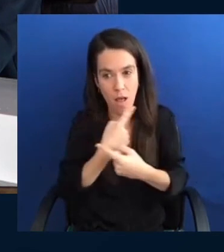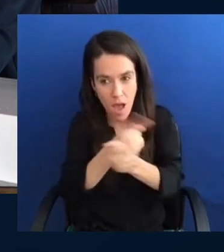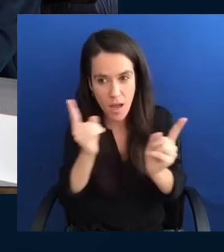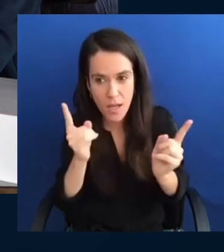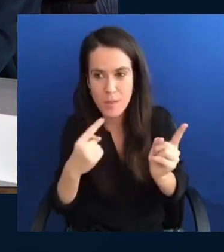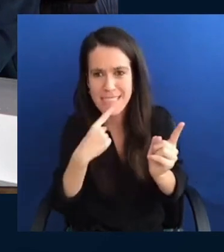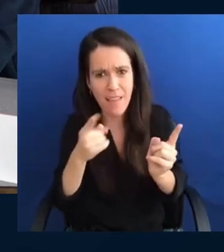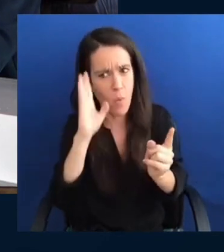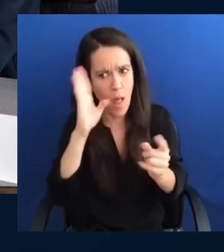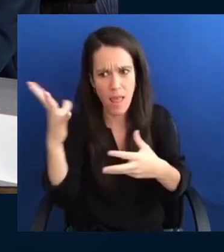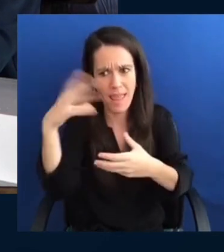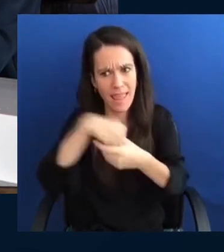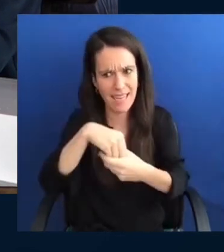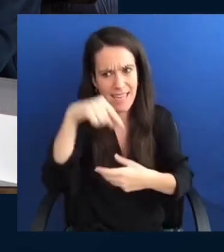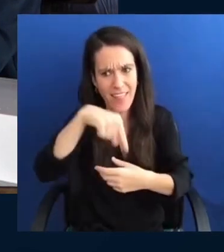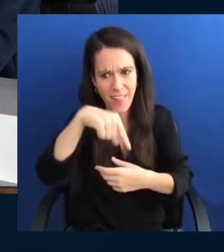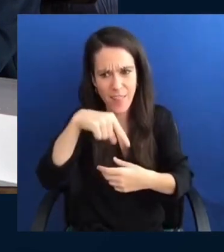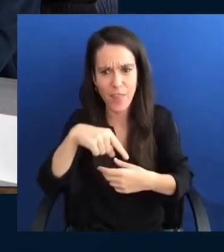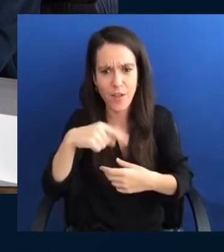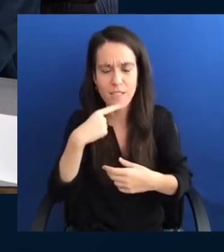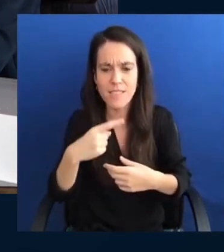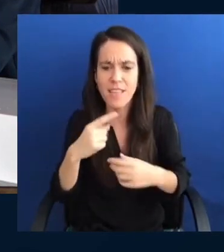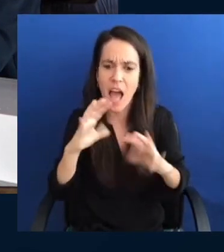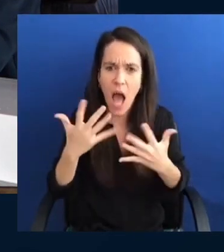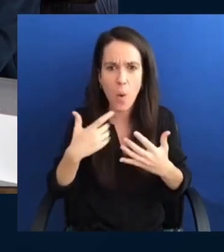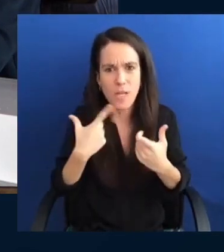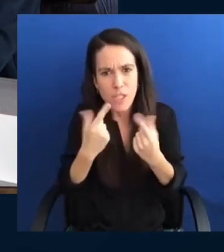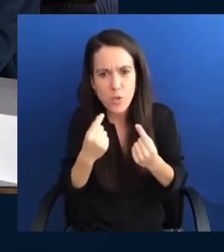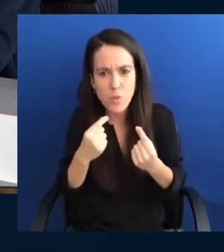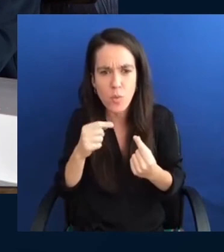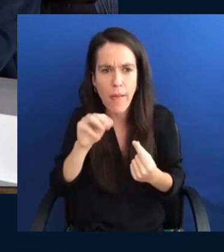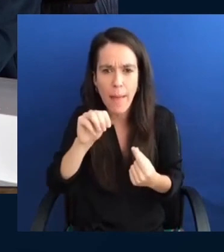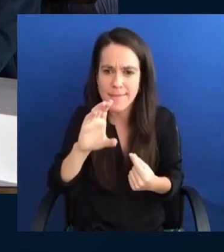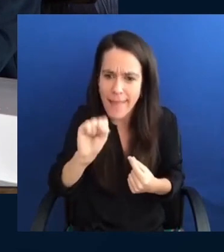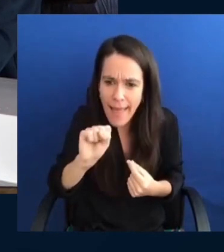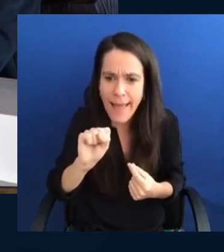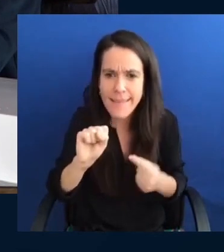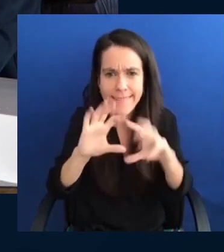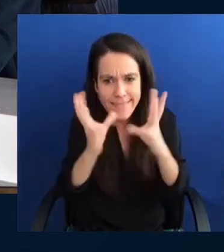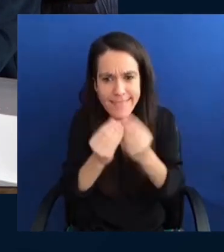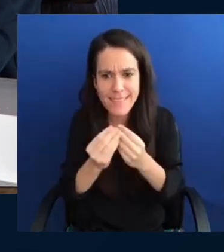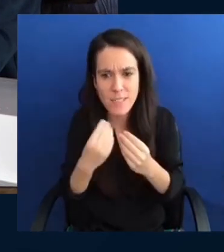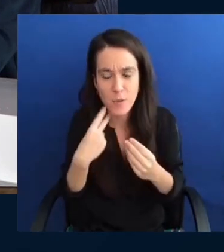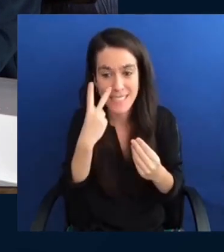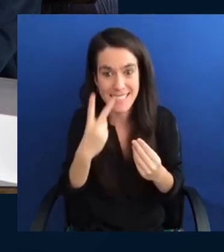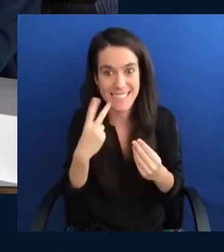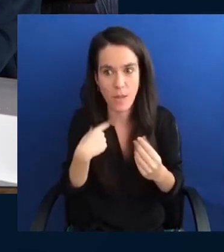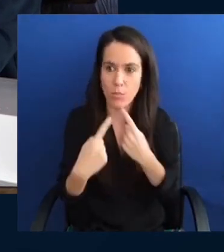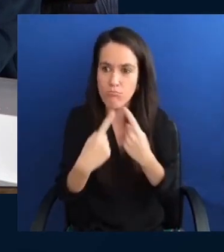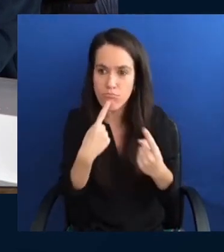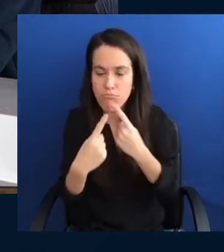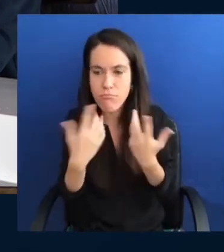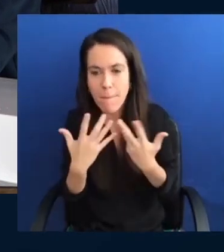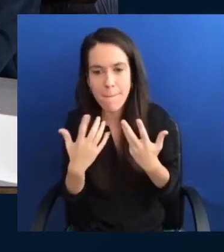in there. And how are we gonna do LTSs, and we talked about aligning them with how .NetCore